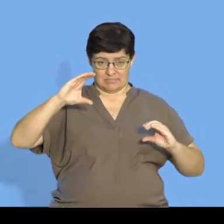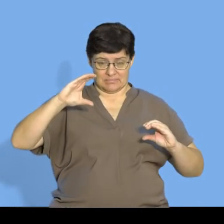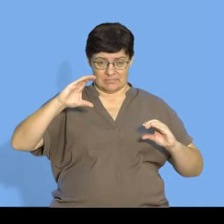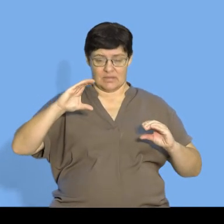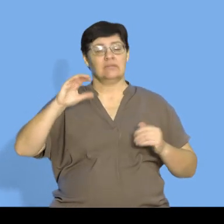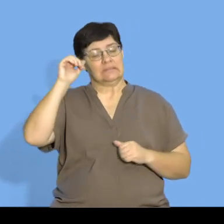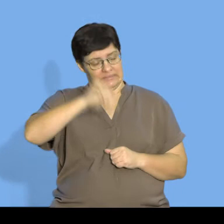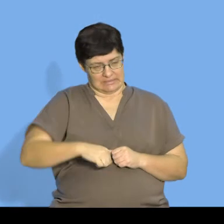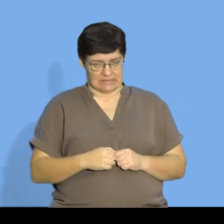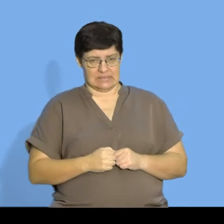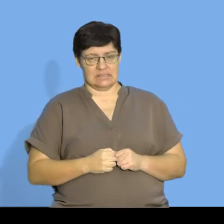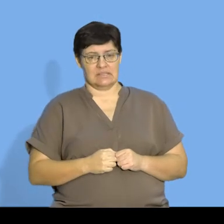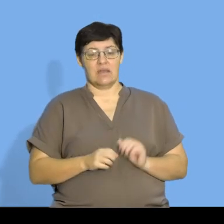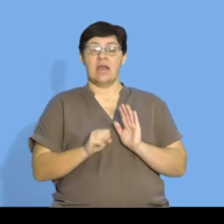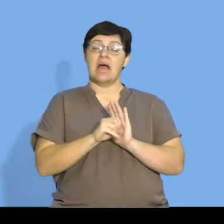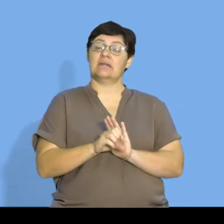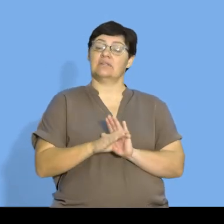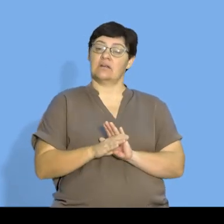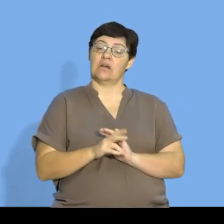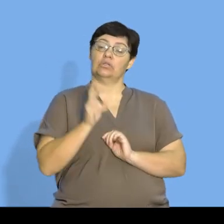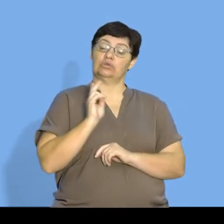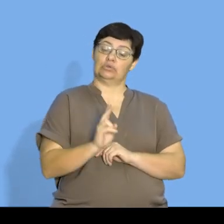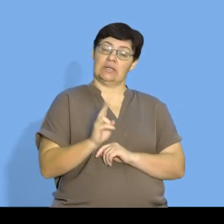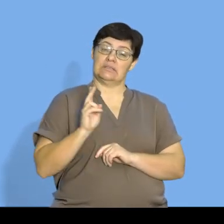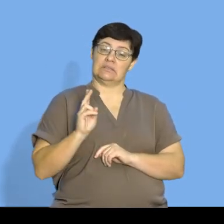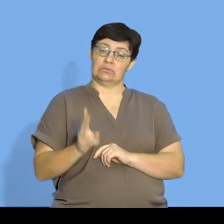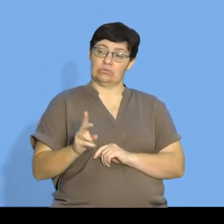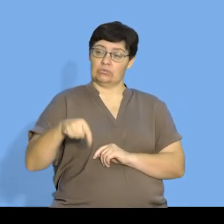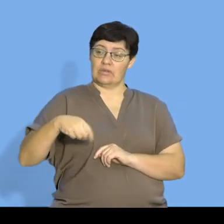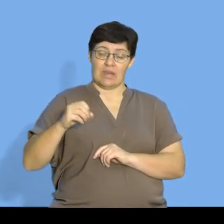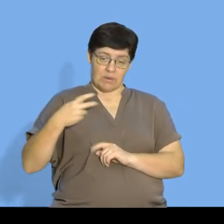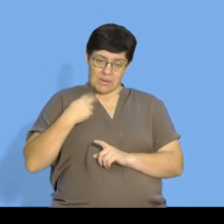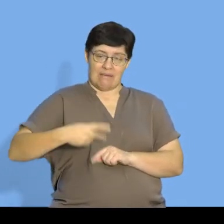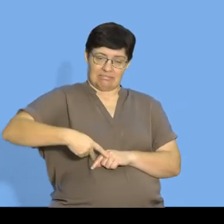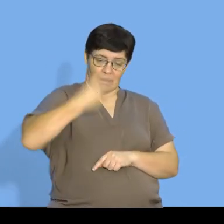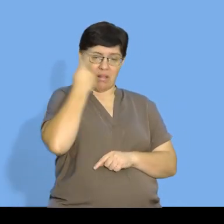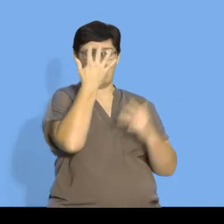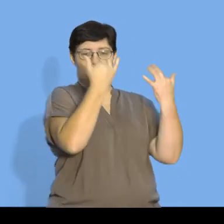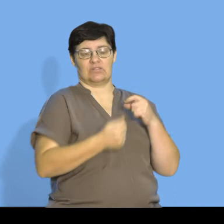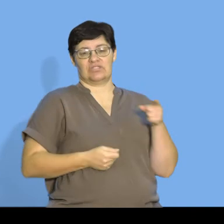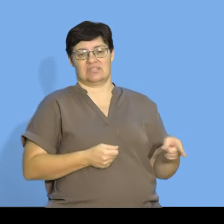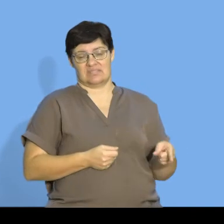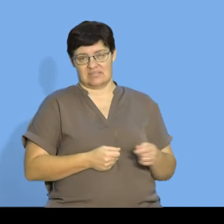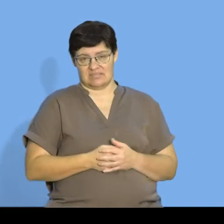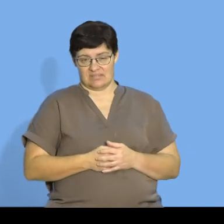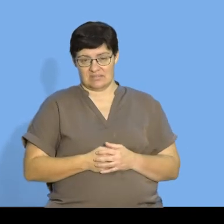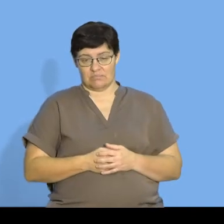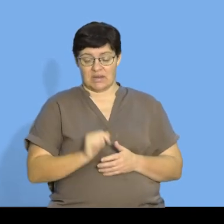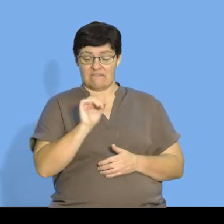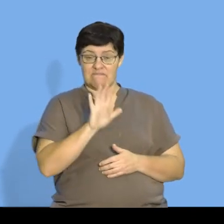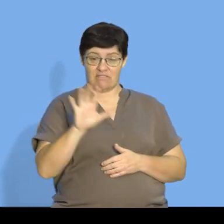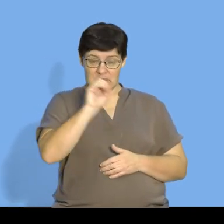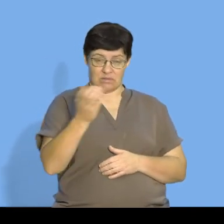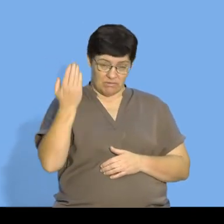22,000. Therefore, yes, the actual advertising amount of 20,000 has been doubled, right? Has actually doubled